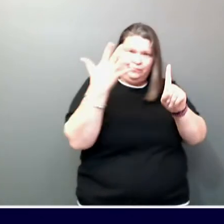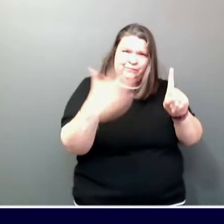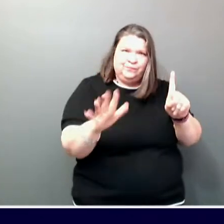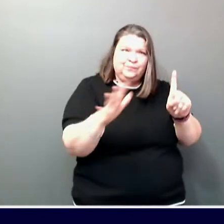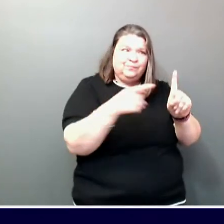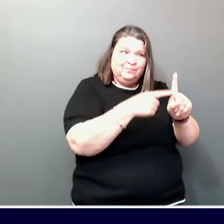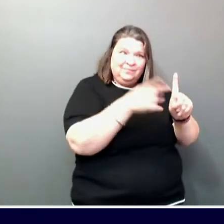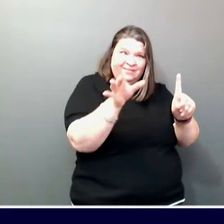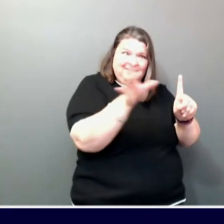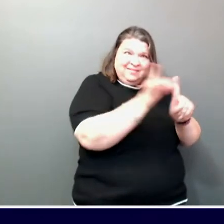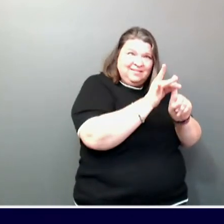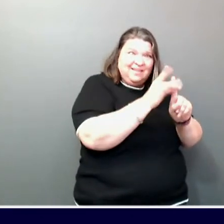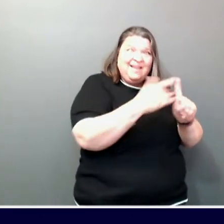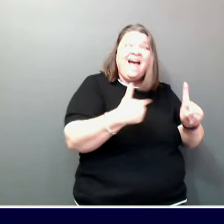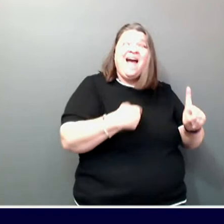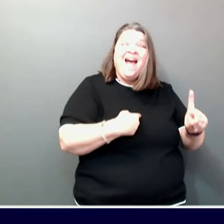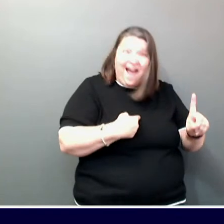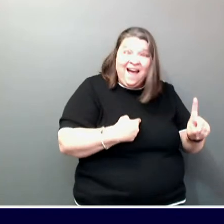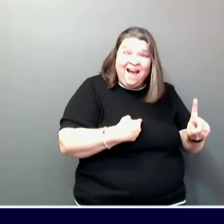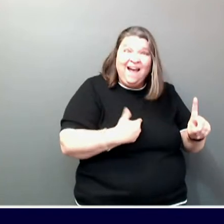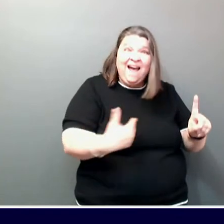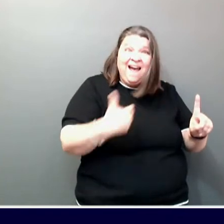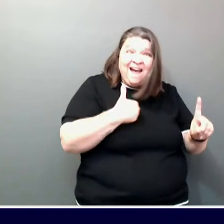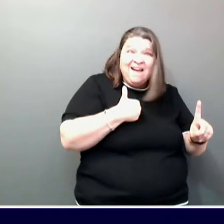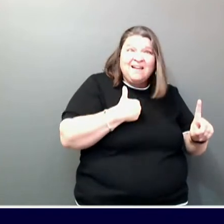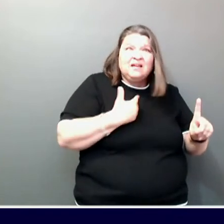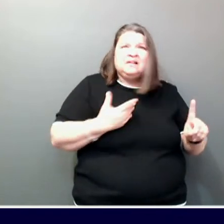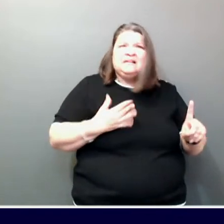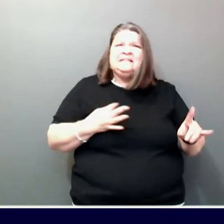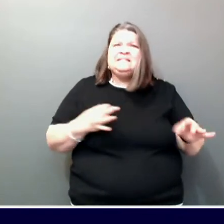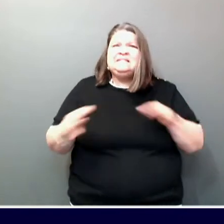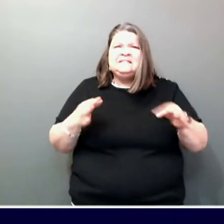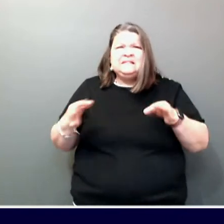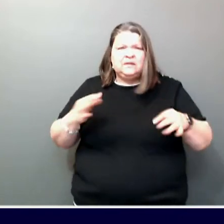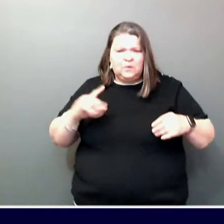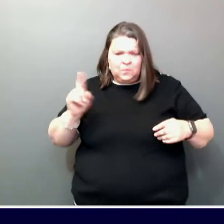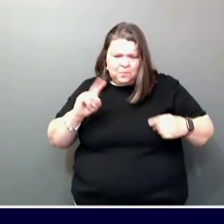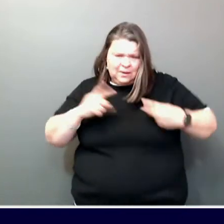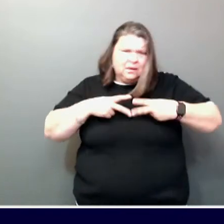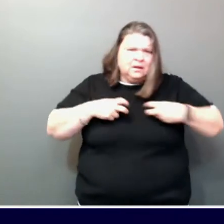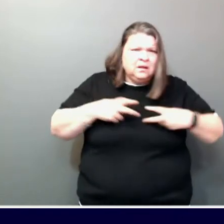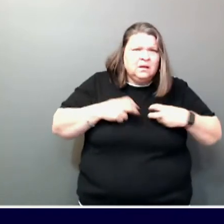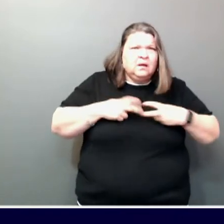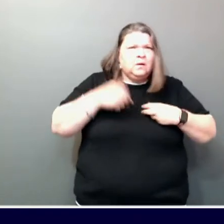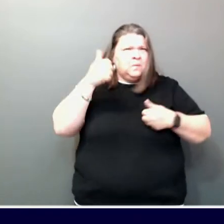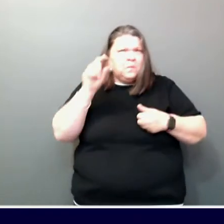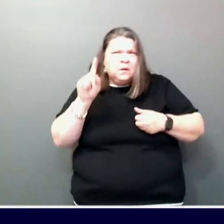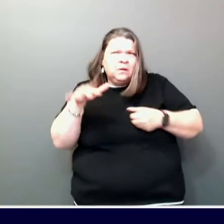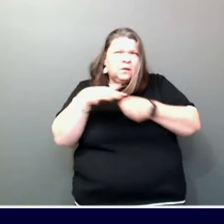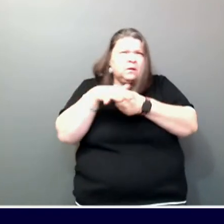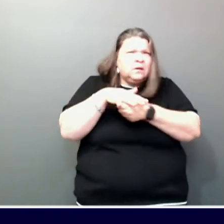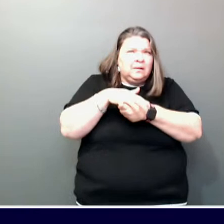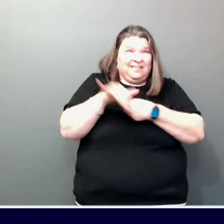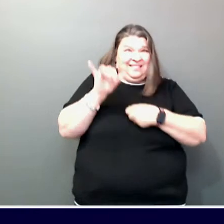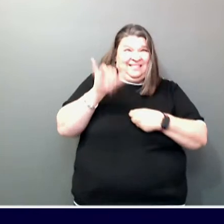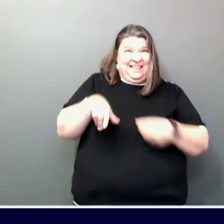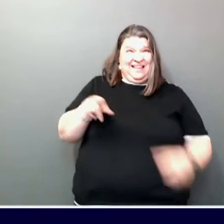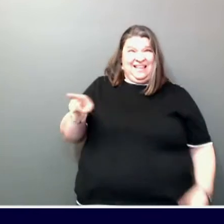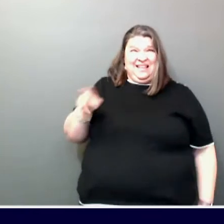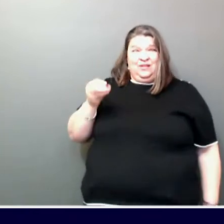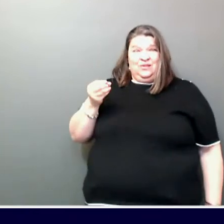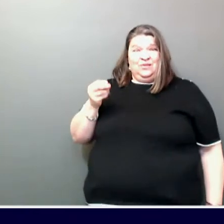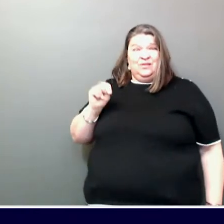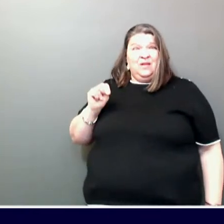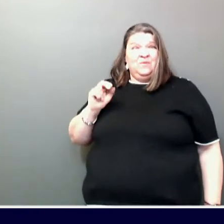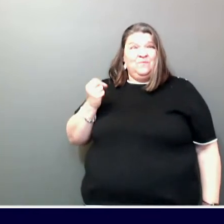exposed. Several weeks ago, on January 12th of this year, the Maine CDC recommended a shift in contact tracing